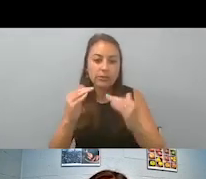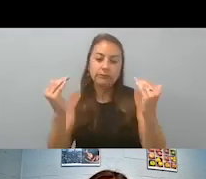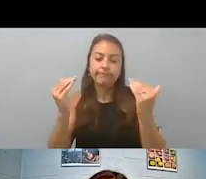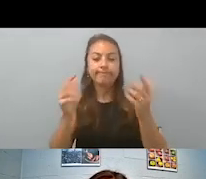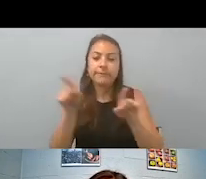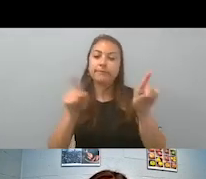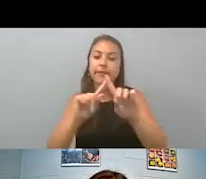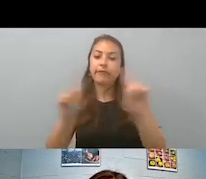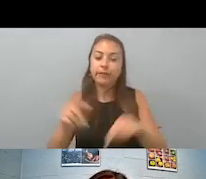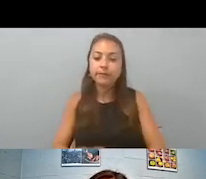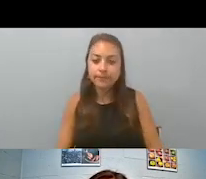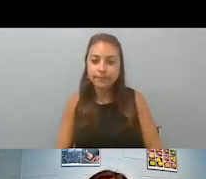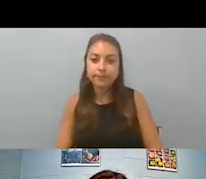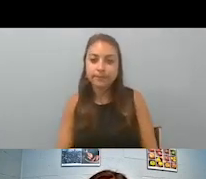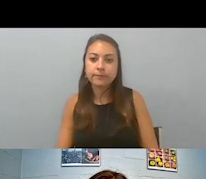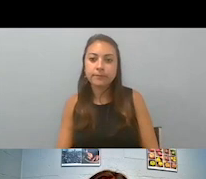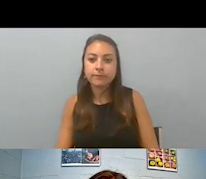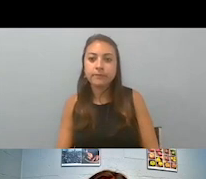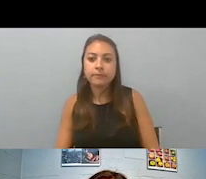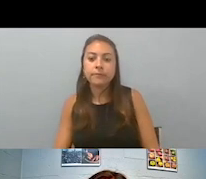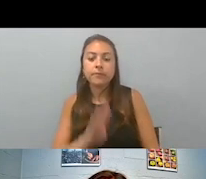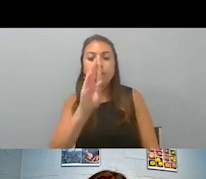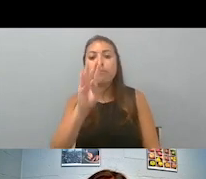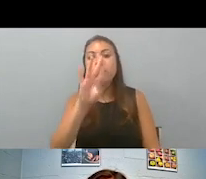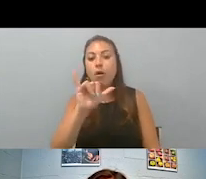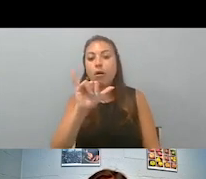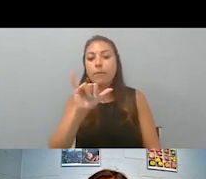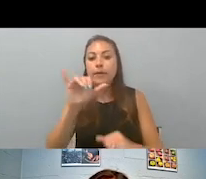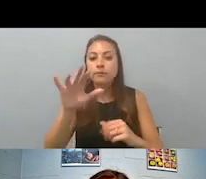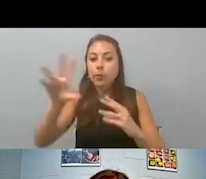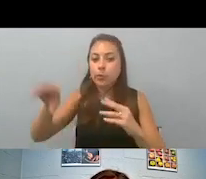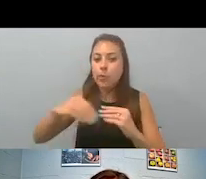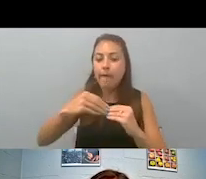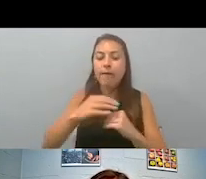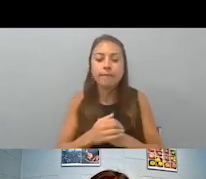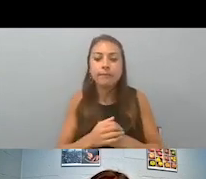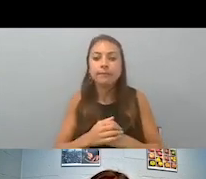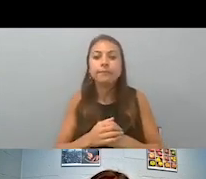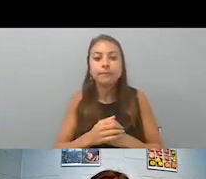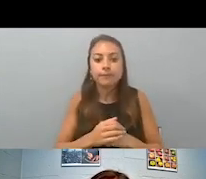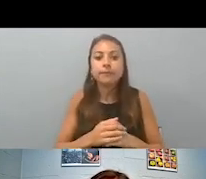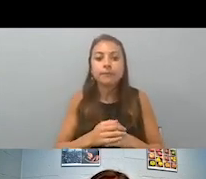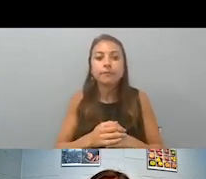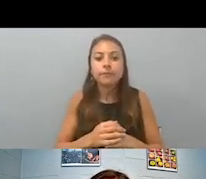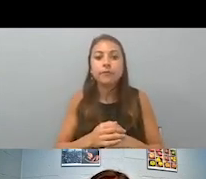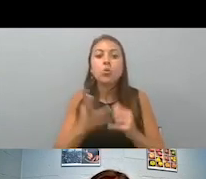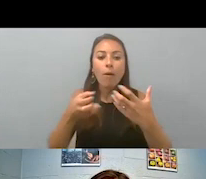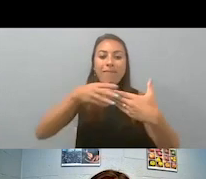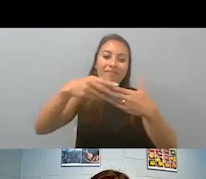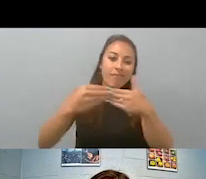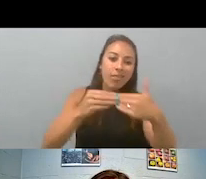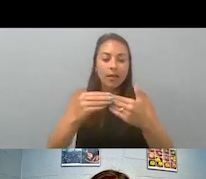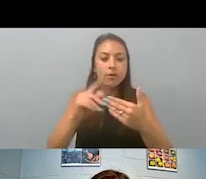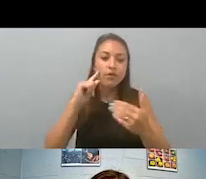worthwhile adding about the meal plan selection. Yeah, no, I think you covered it. we designed it to try to be as flexible as possible